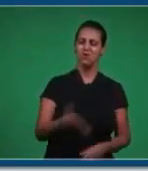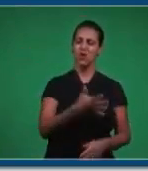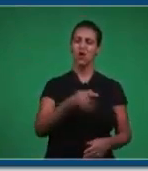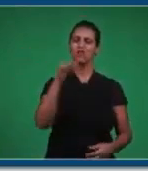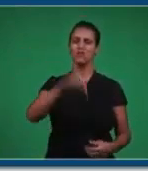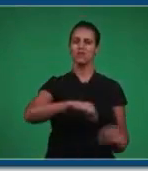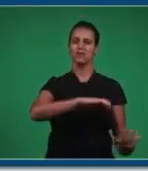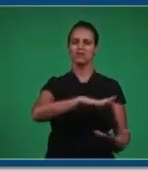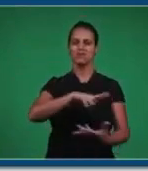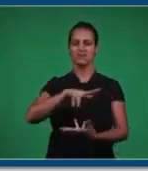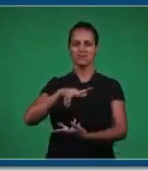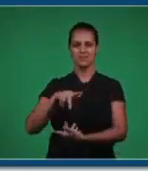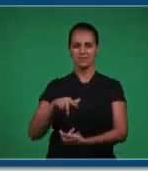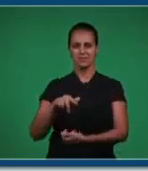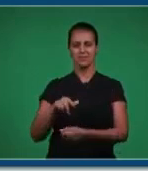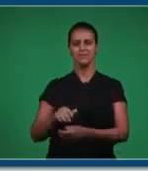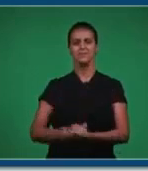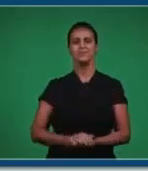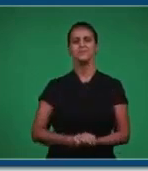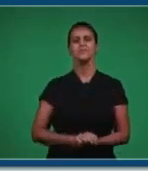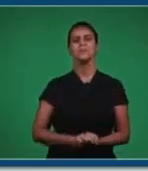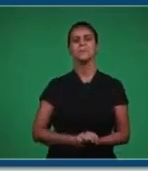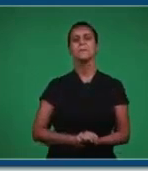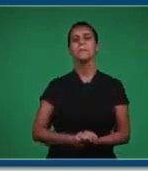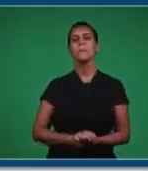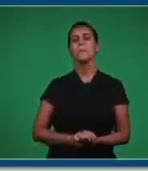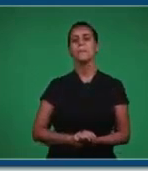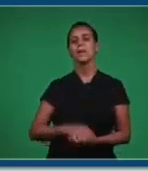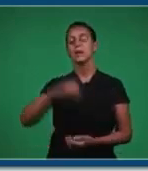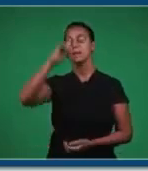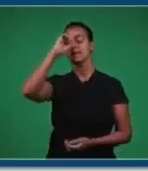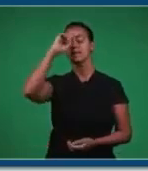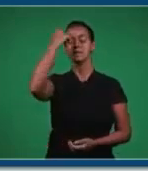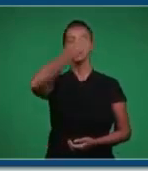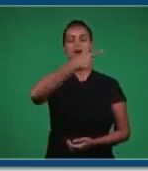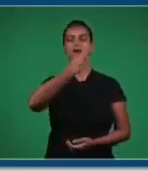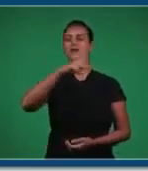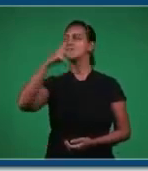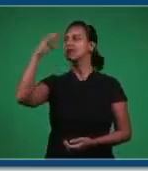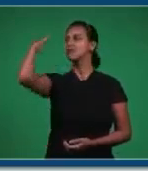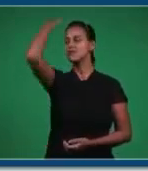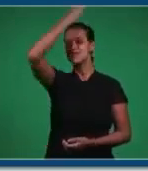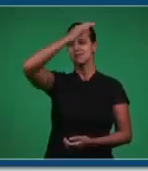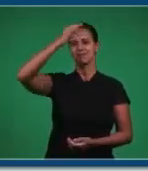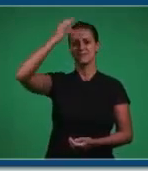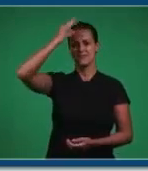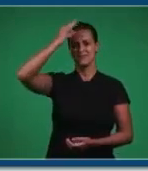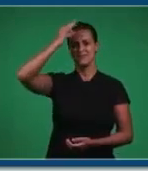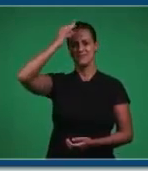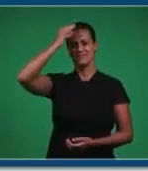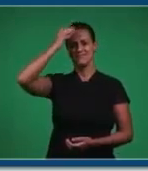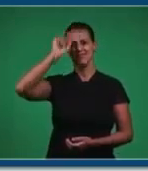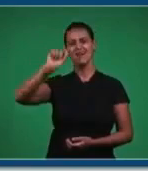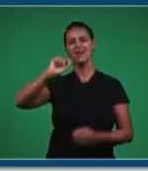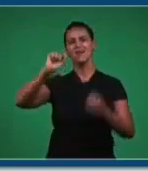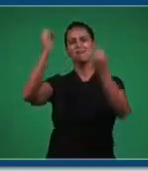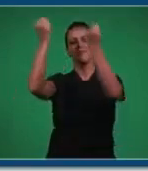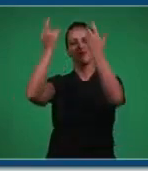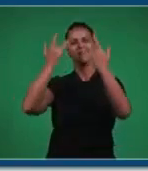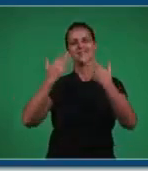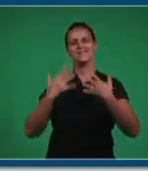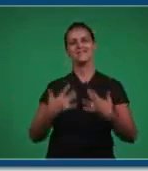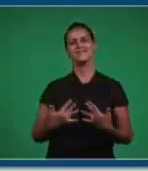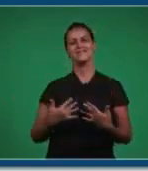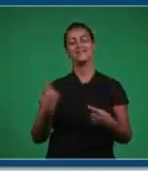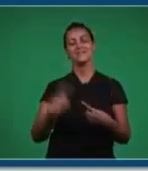earth. Blessed be the name of the Lord. Send your spirit. The greatest blessing that we have, because the